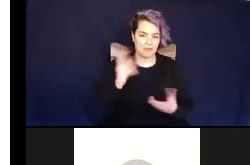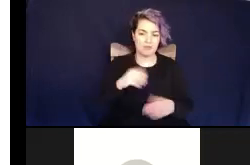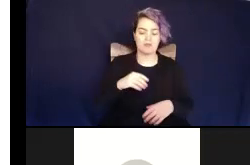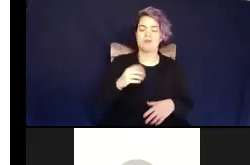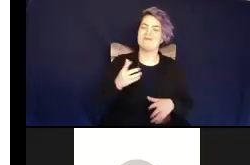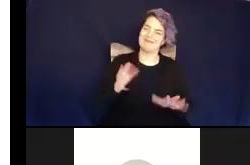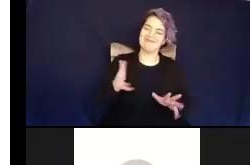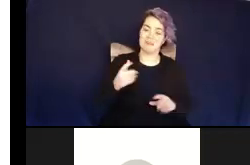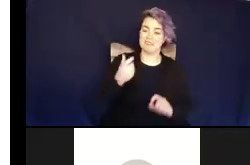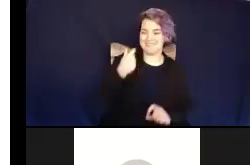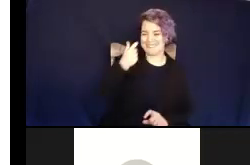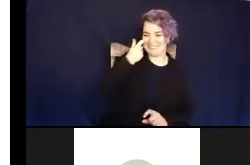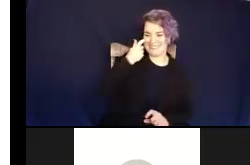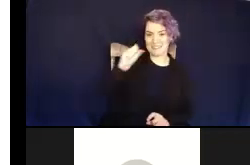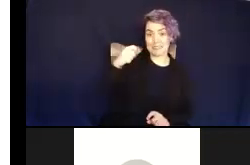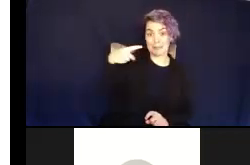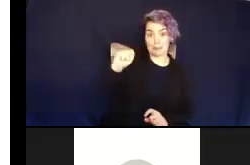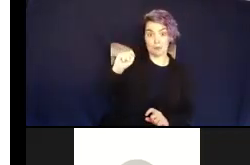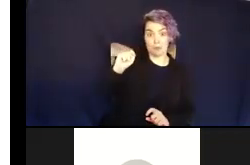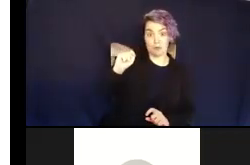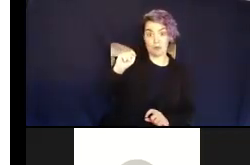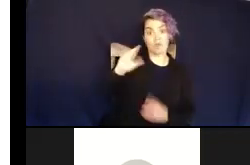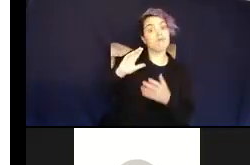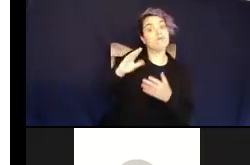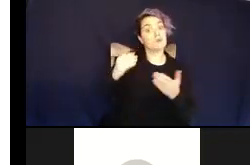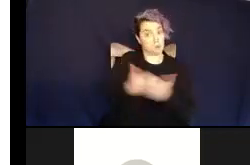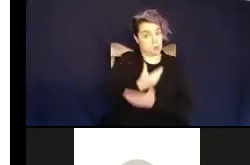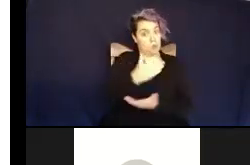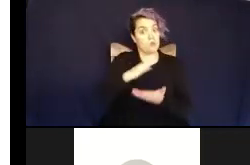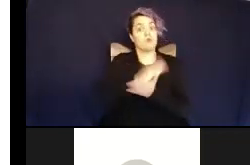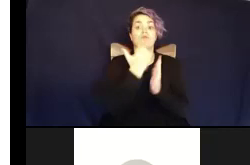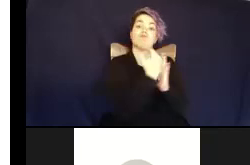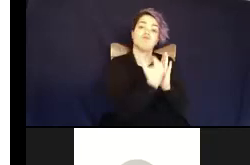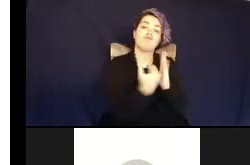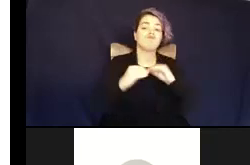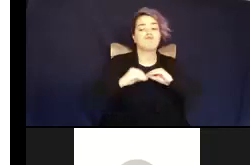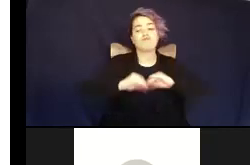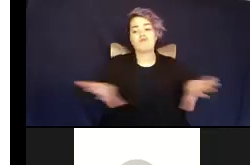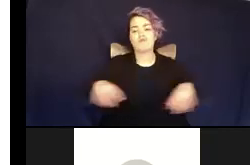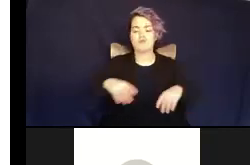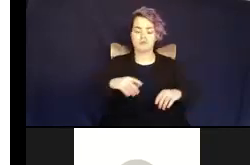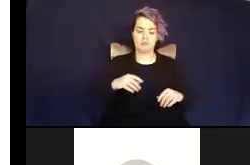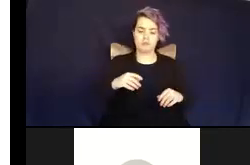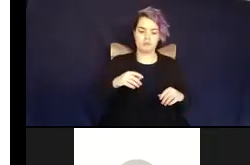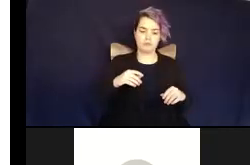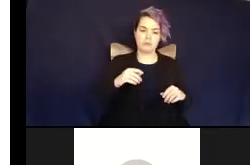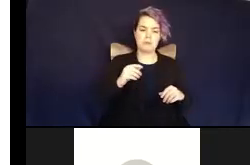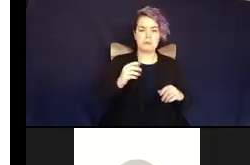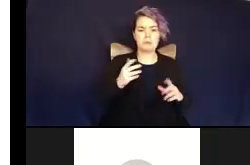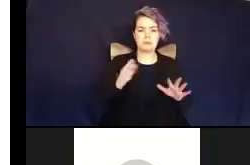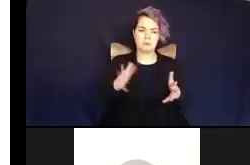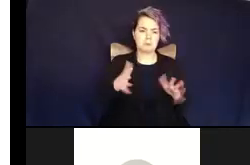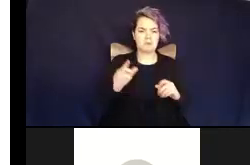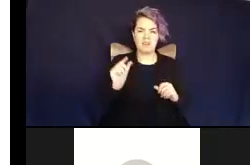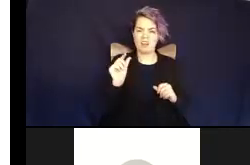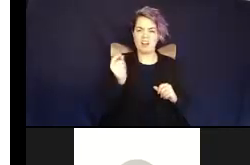a new guidance that makes a little bit clearer. I think many of us are urging